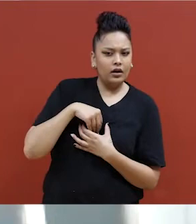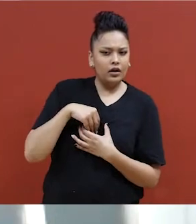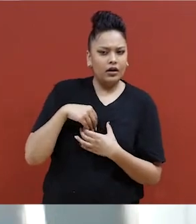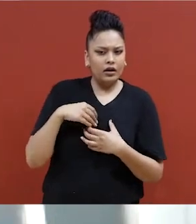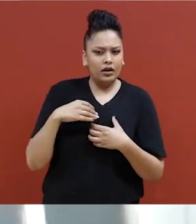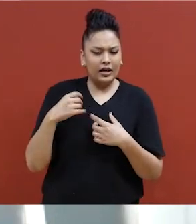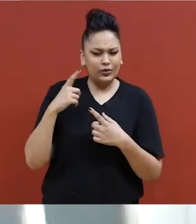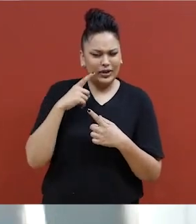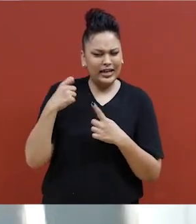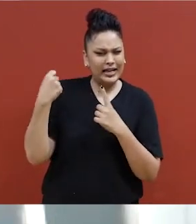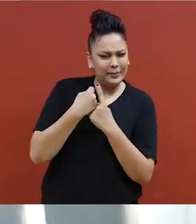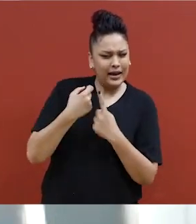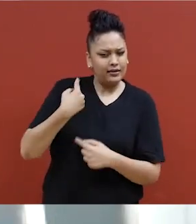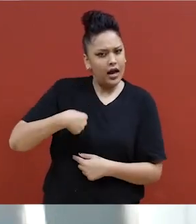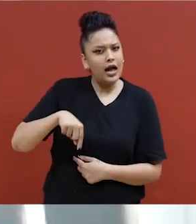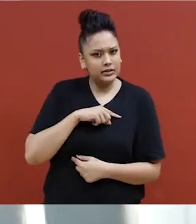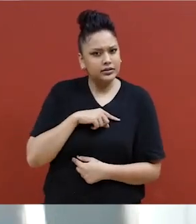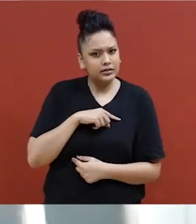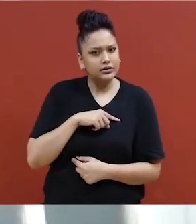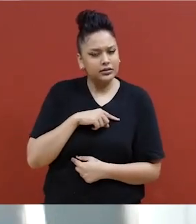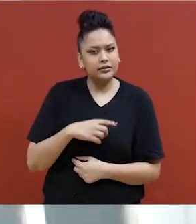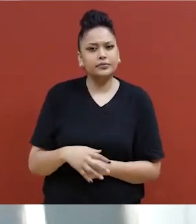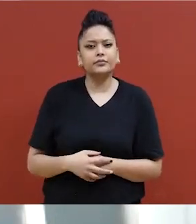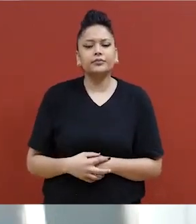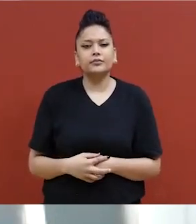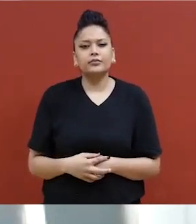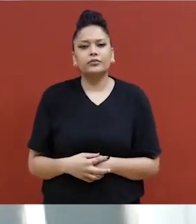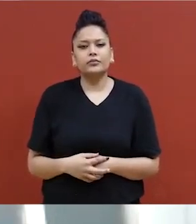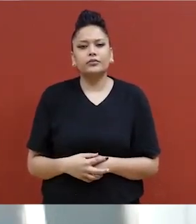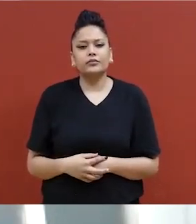challenging when we